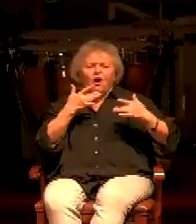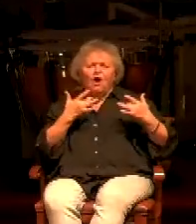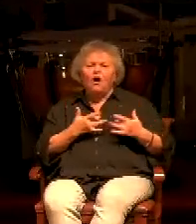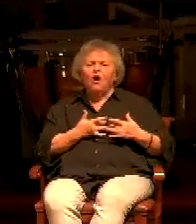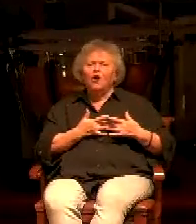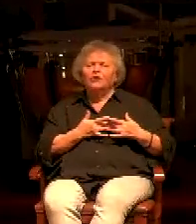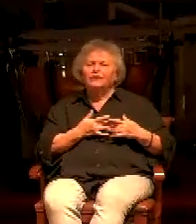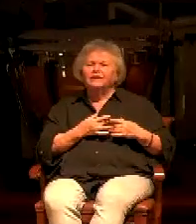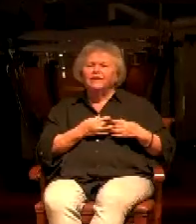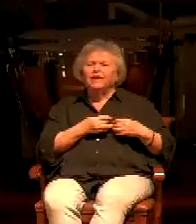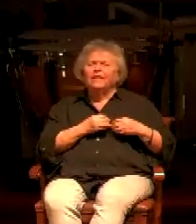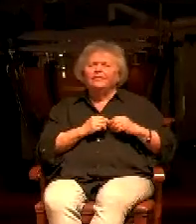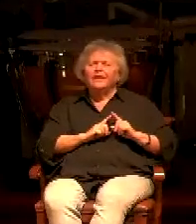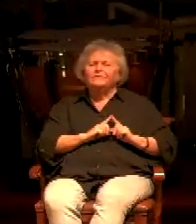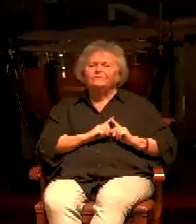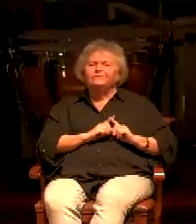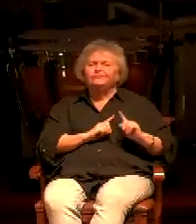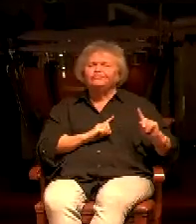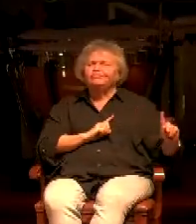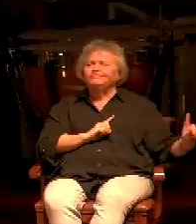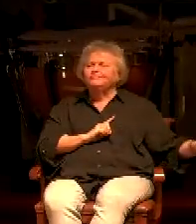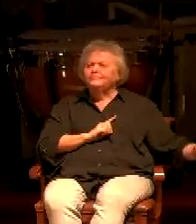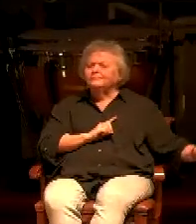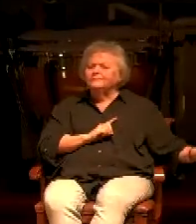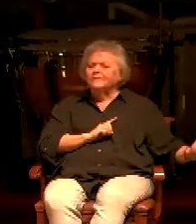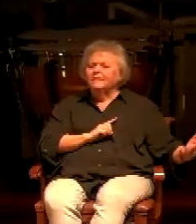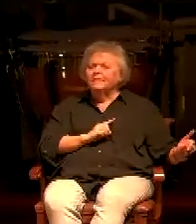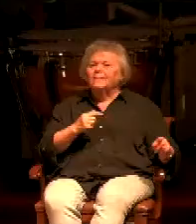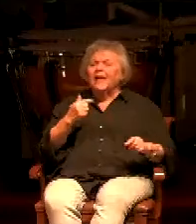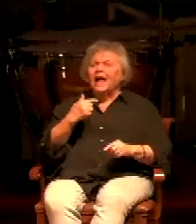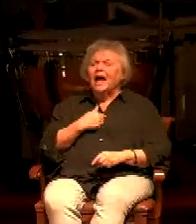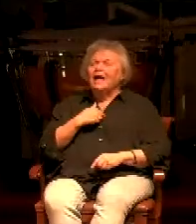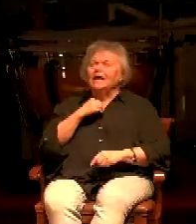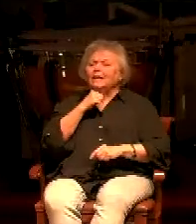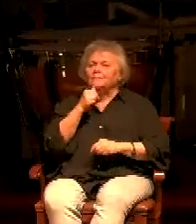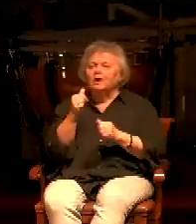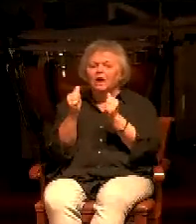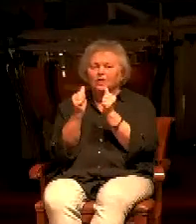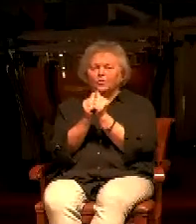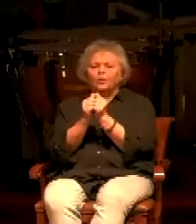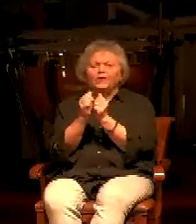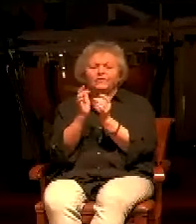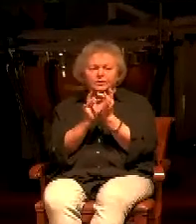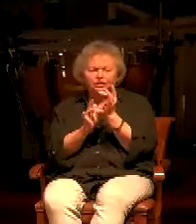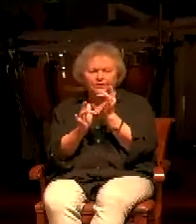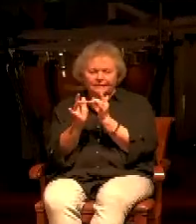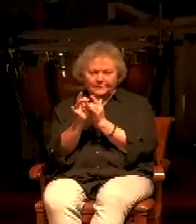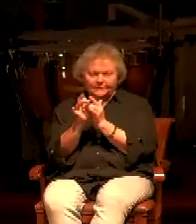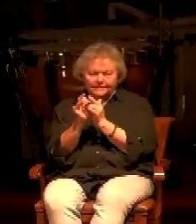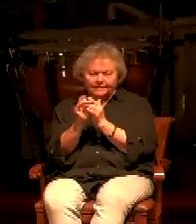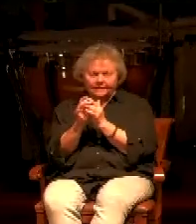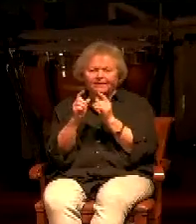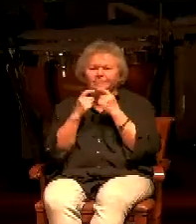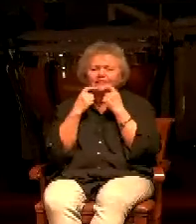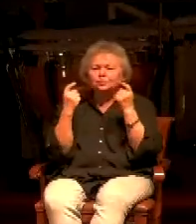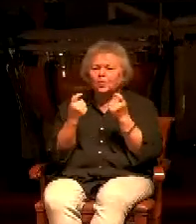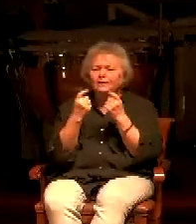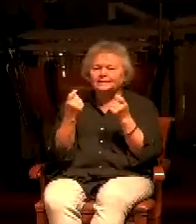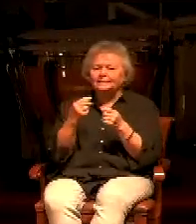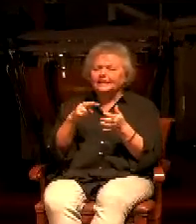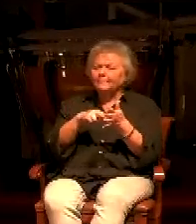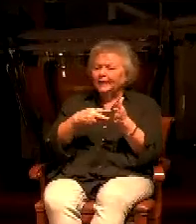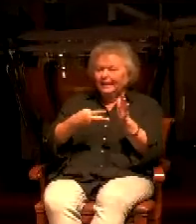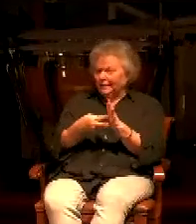from God is just a declaration that I am not with him. That's what sin is. And so before